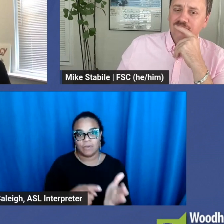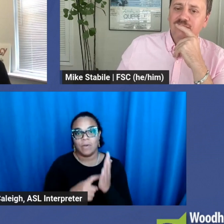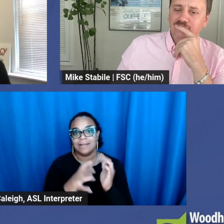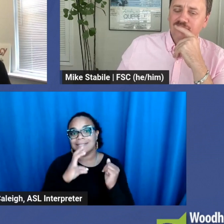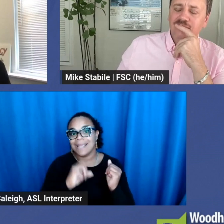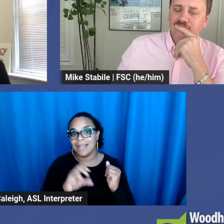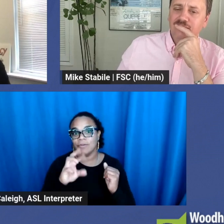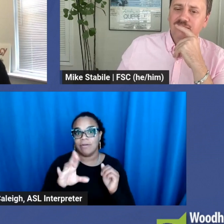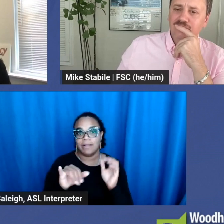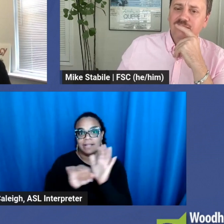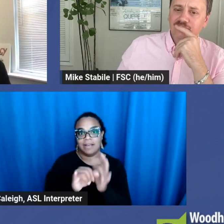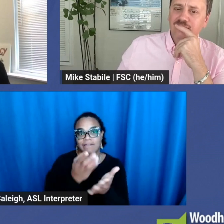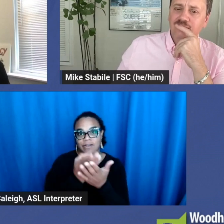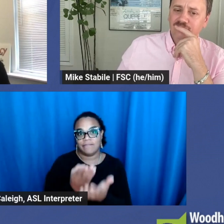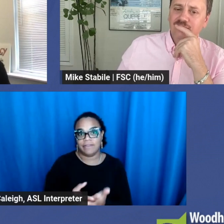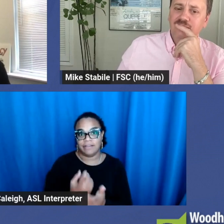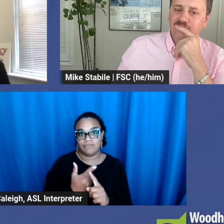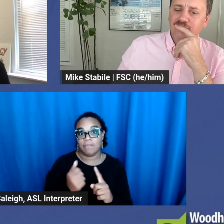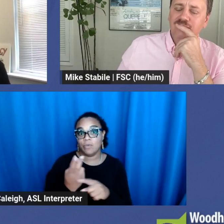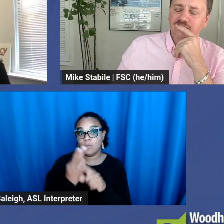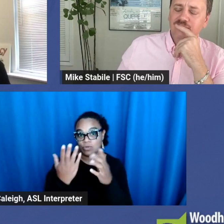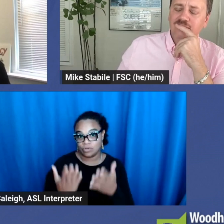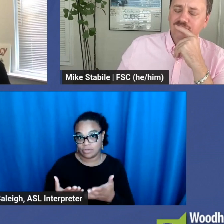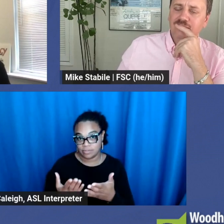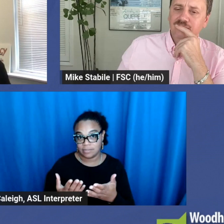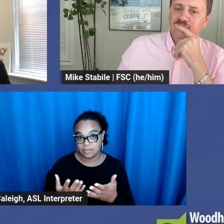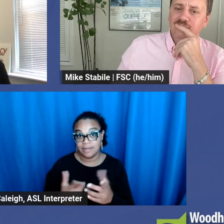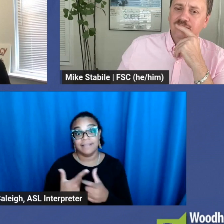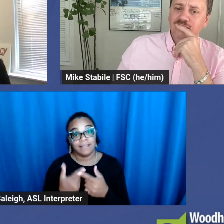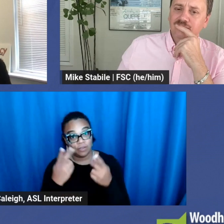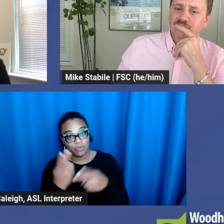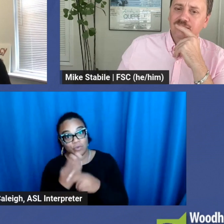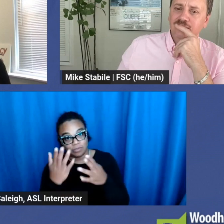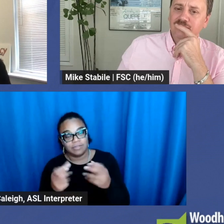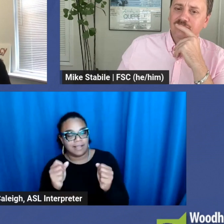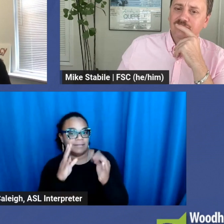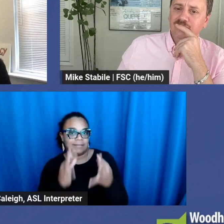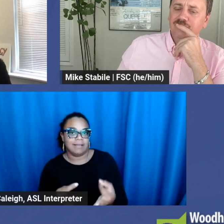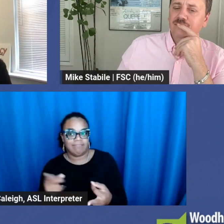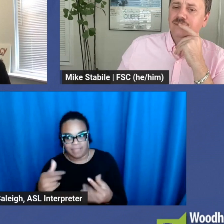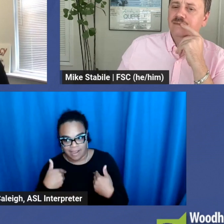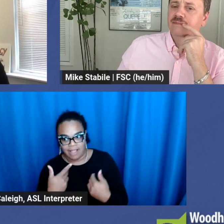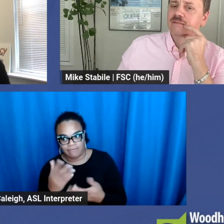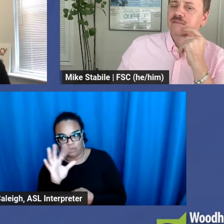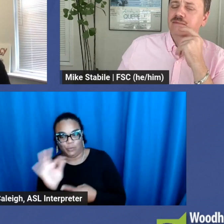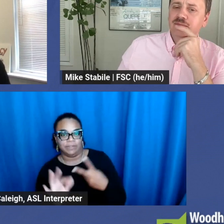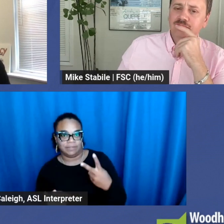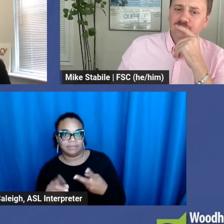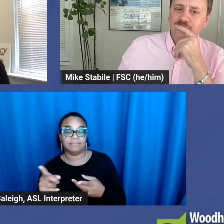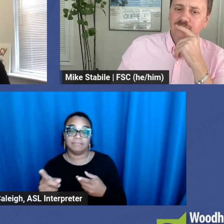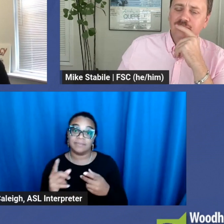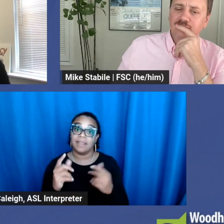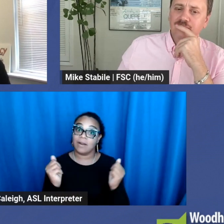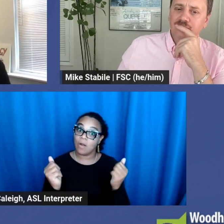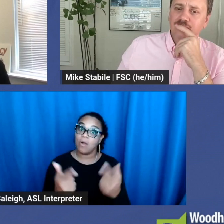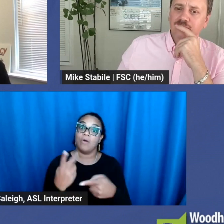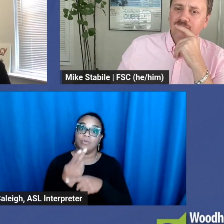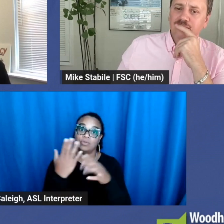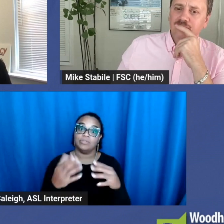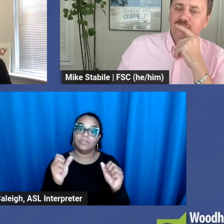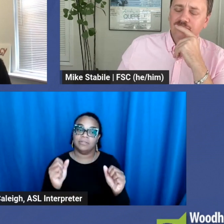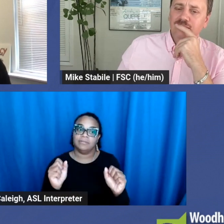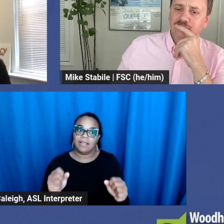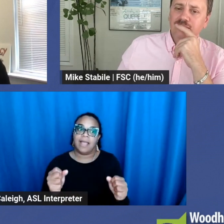identity verification of your users. It puts choices in users' hands. It puts in some tools that users of all ages might find